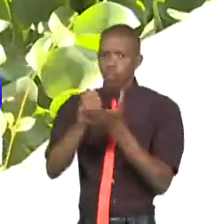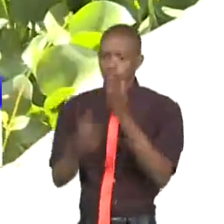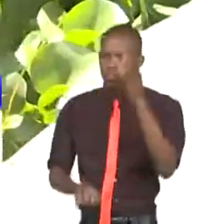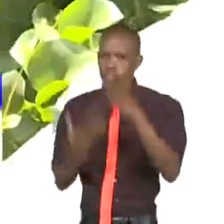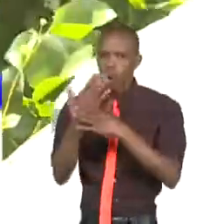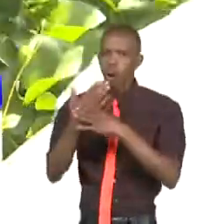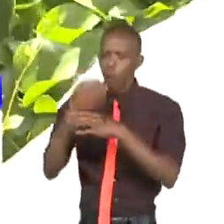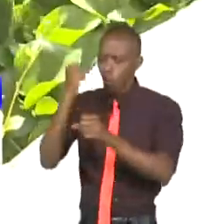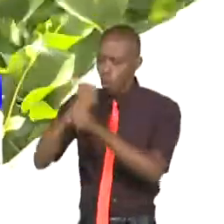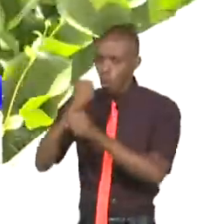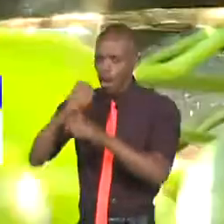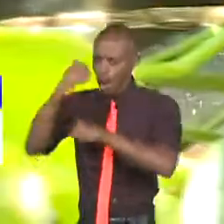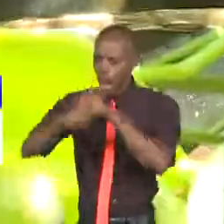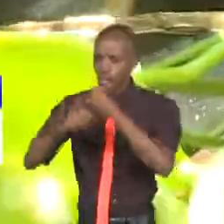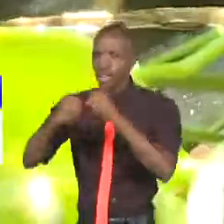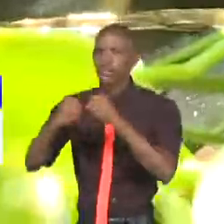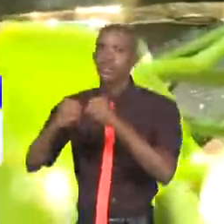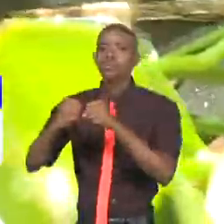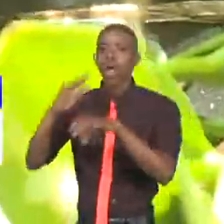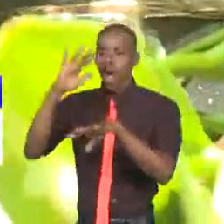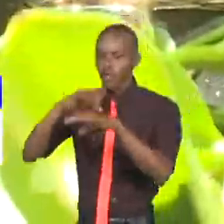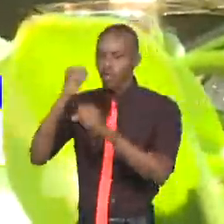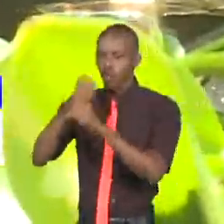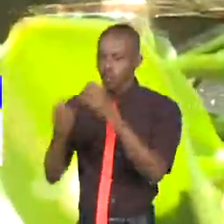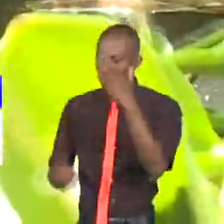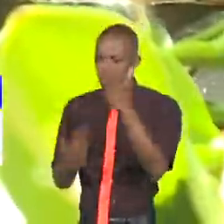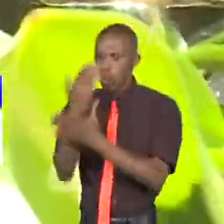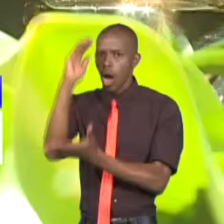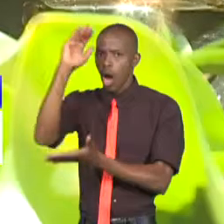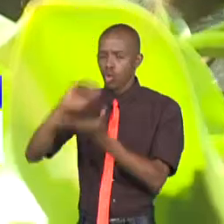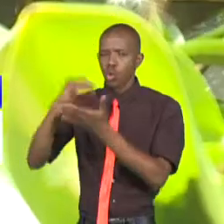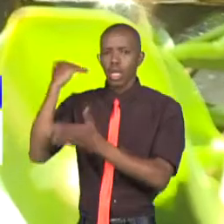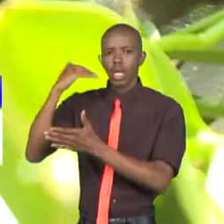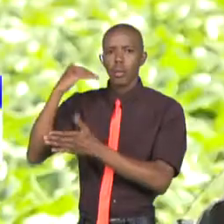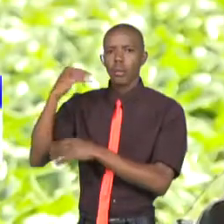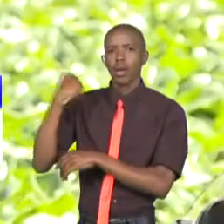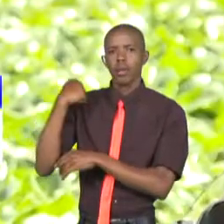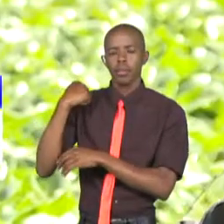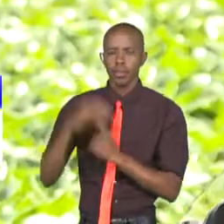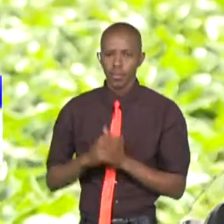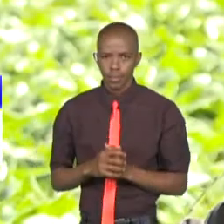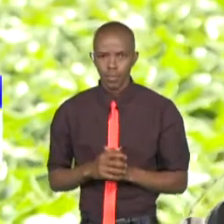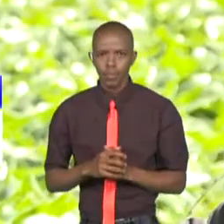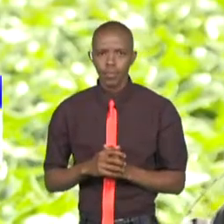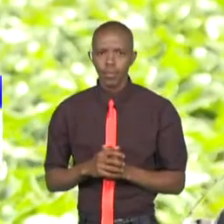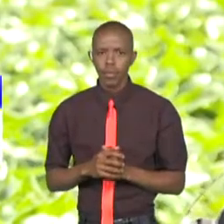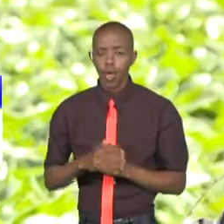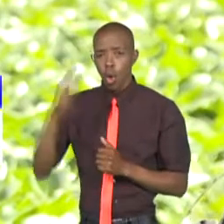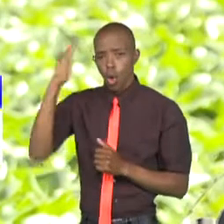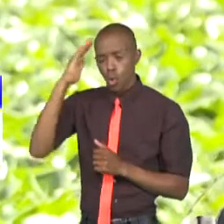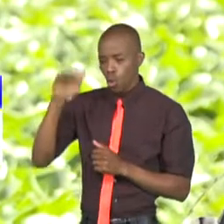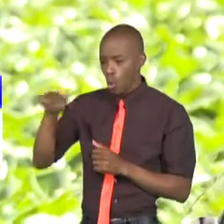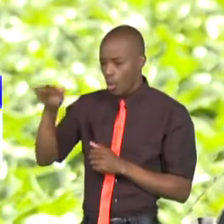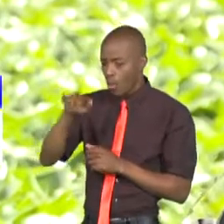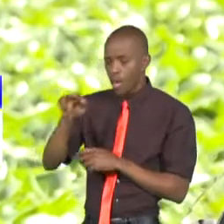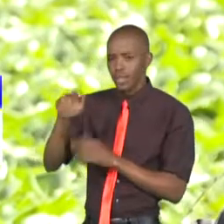activities whose effect would be creating jobs and reducing crime rates. Gorofa ile tunajua ni kubwa sana